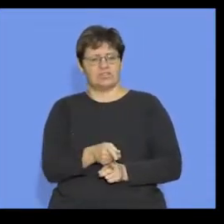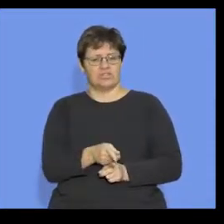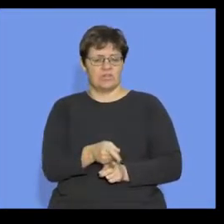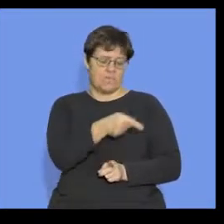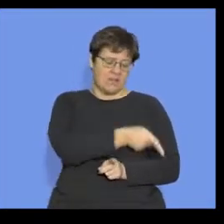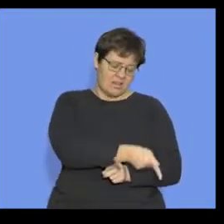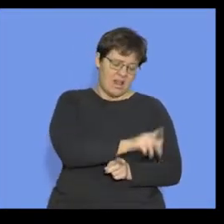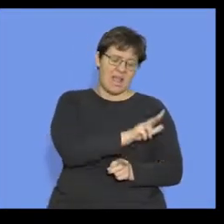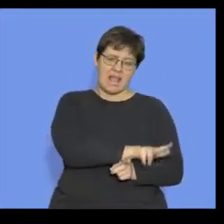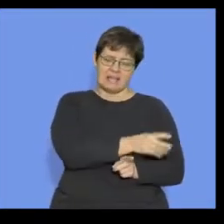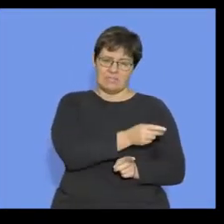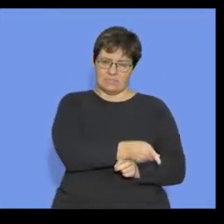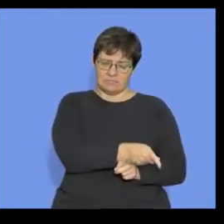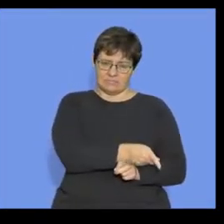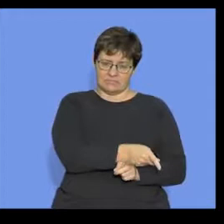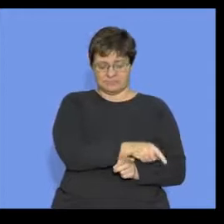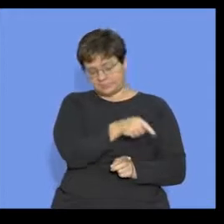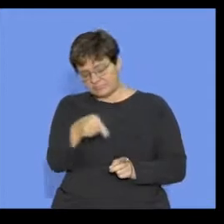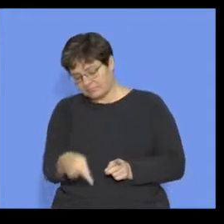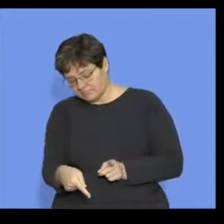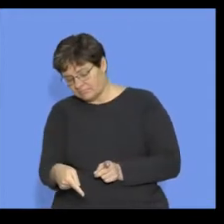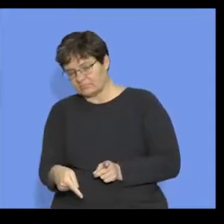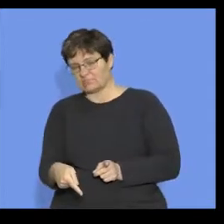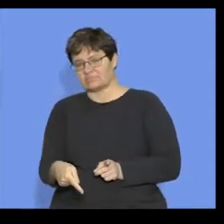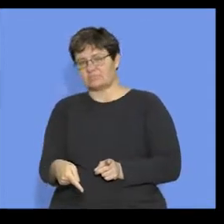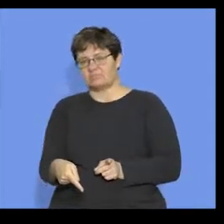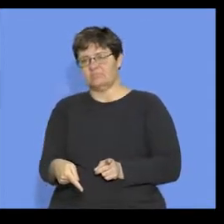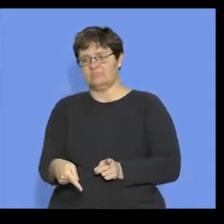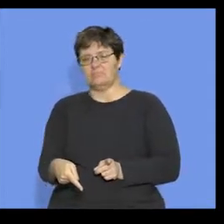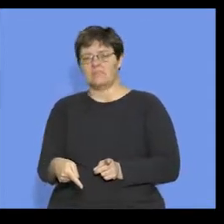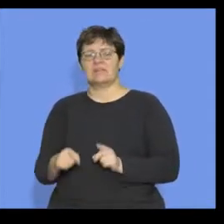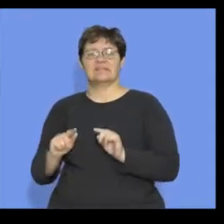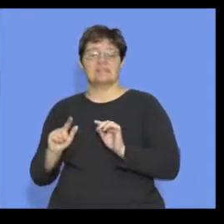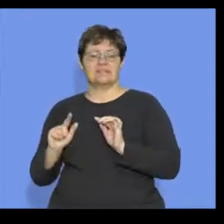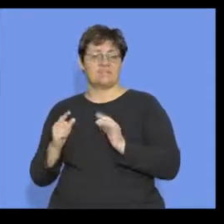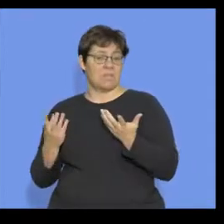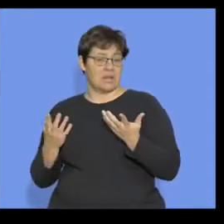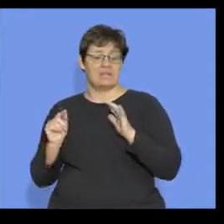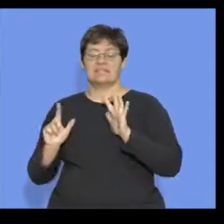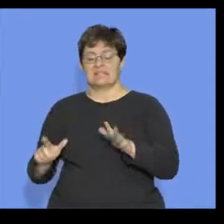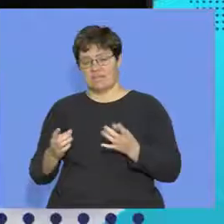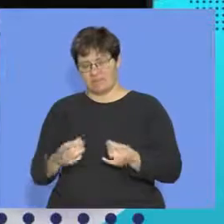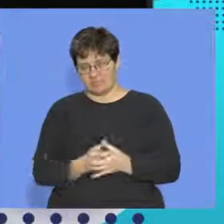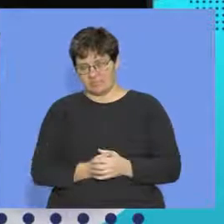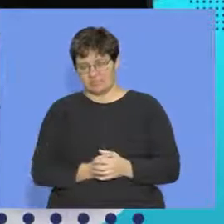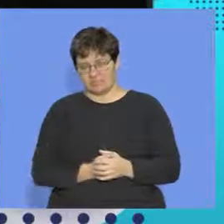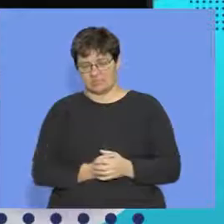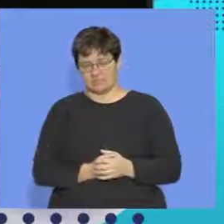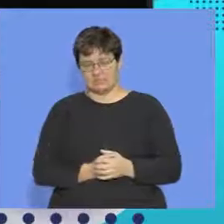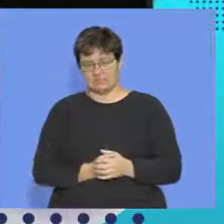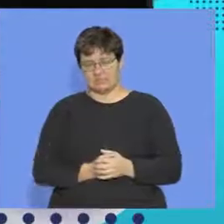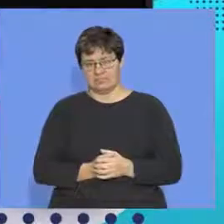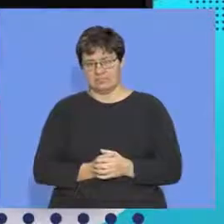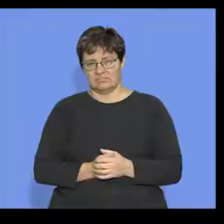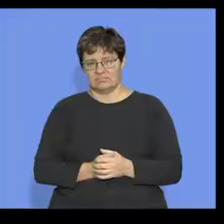number, we'll have 8 there. And for that 9, we'll have what? 7.